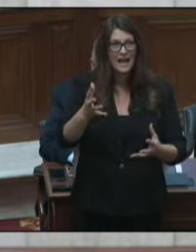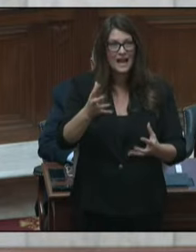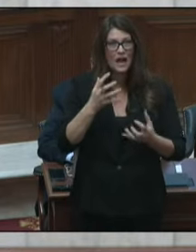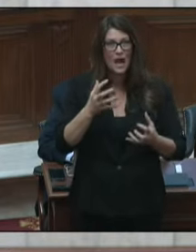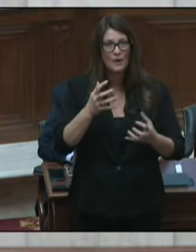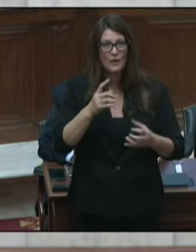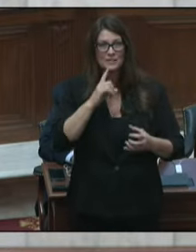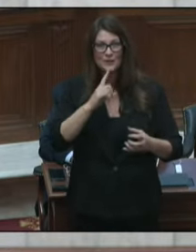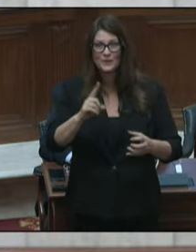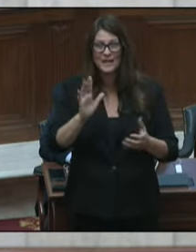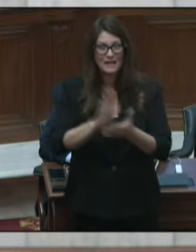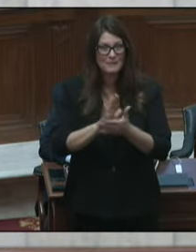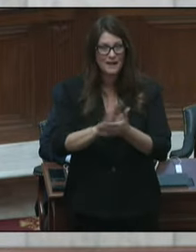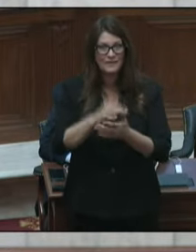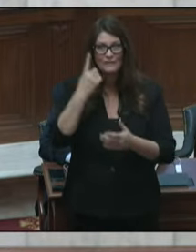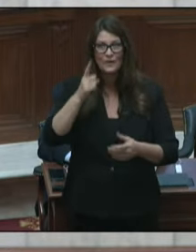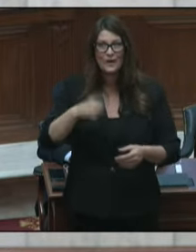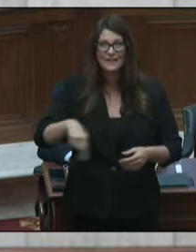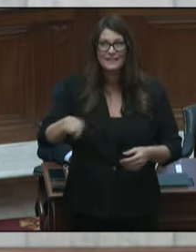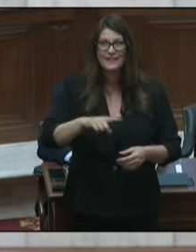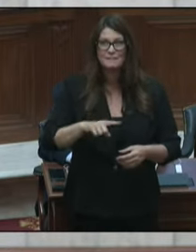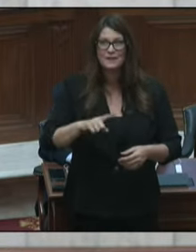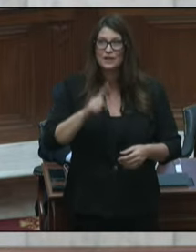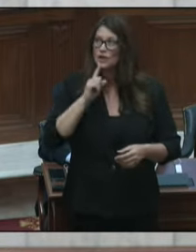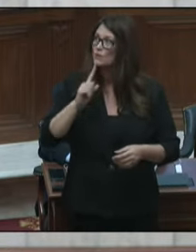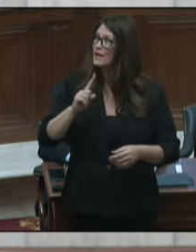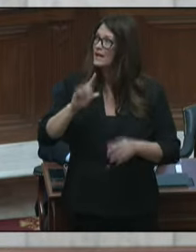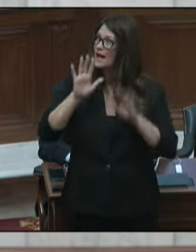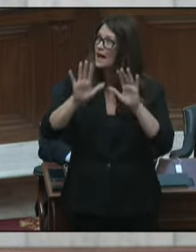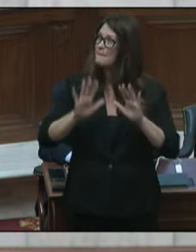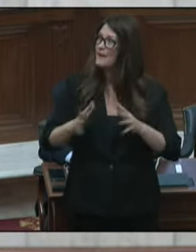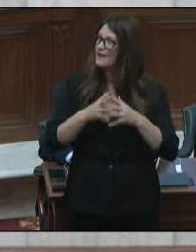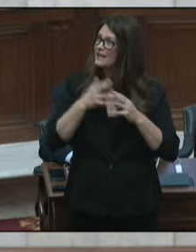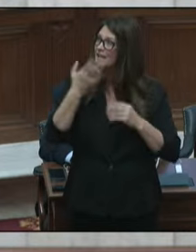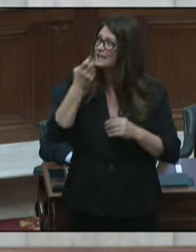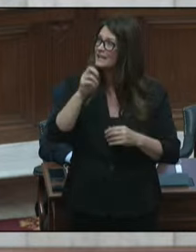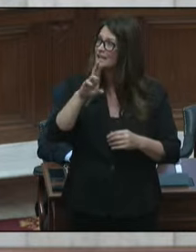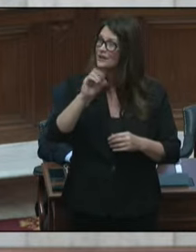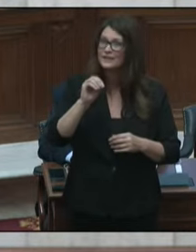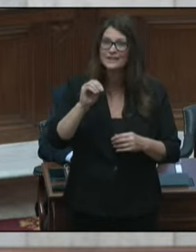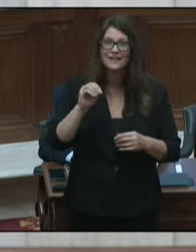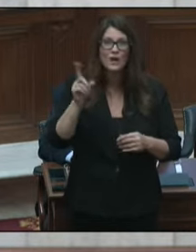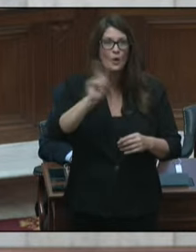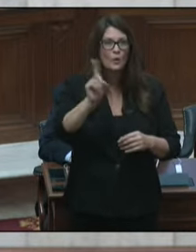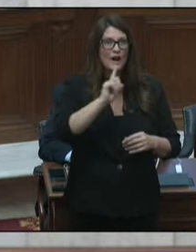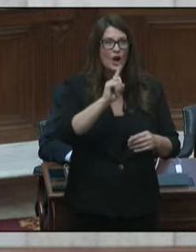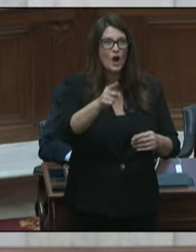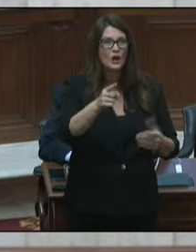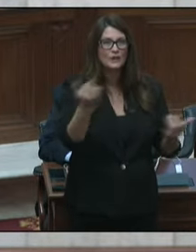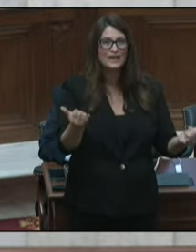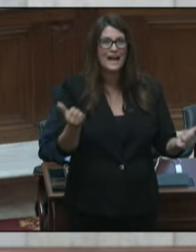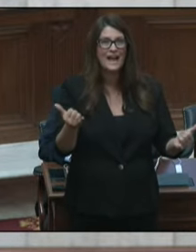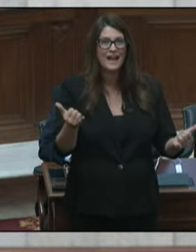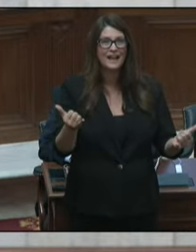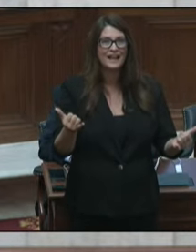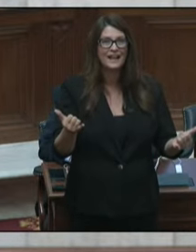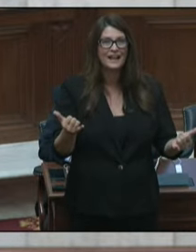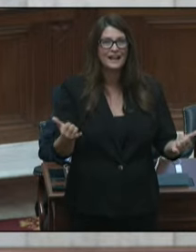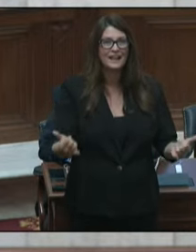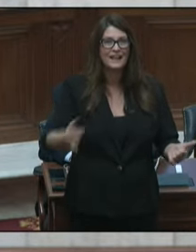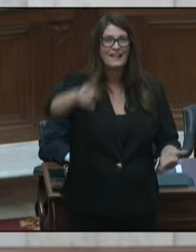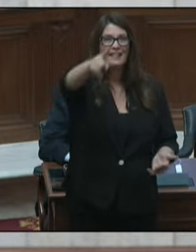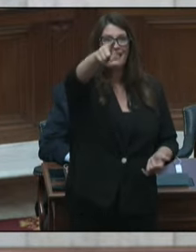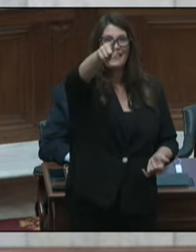to come off of this because it's a great American hero. And absolutely, I don't know where you are, Matt, but wherever you are, stand